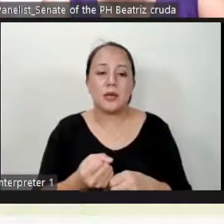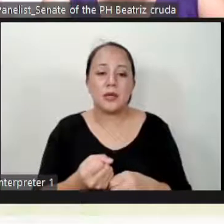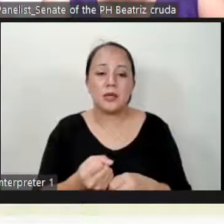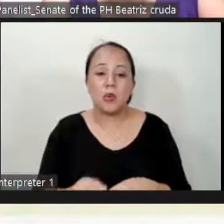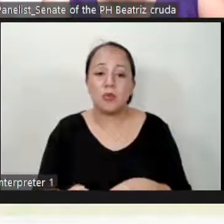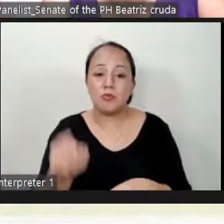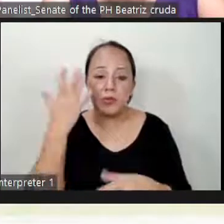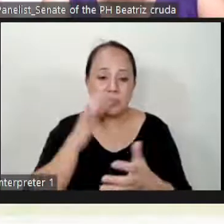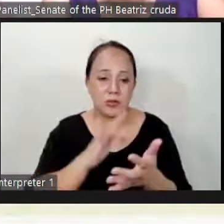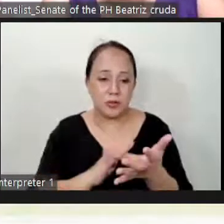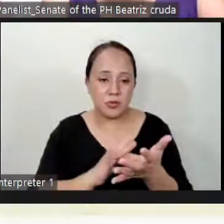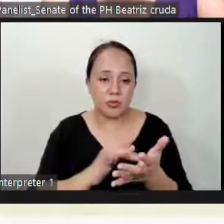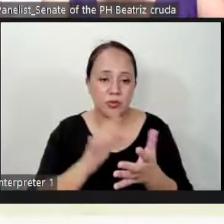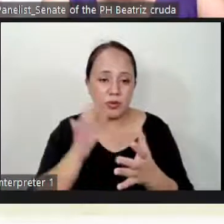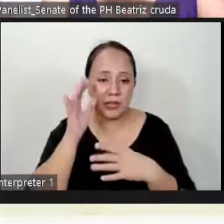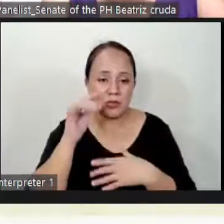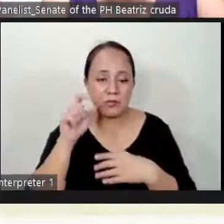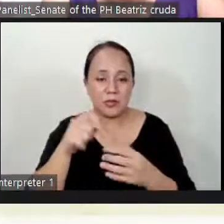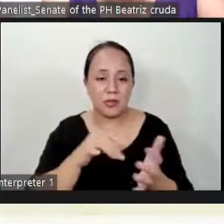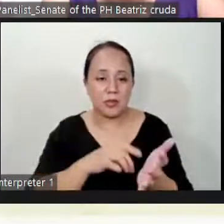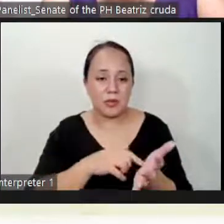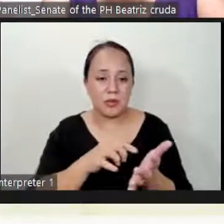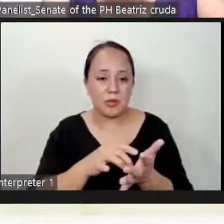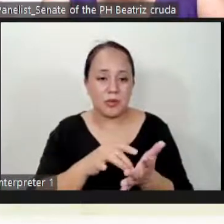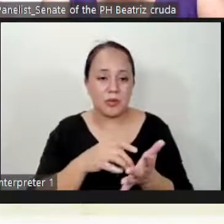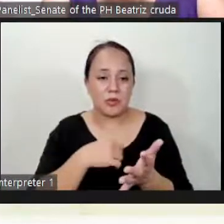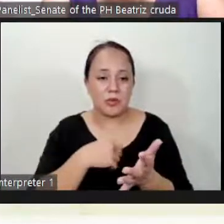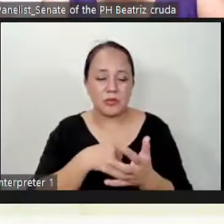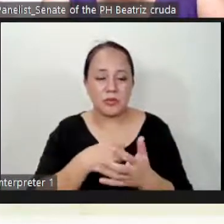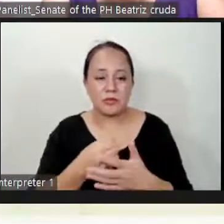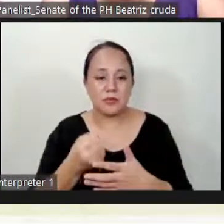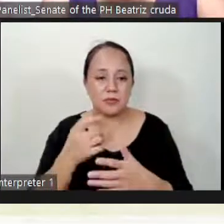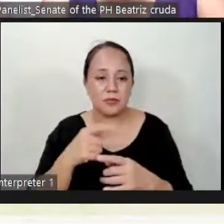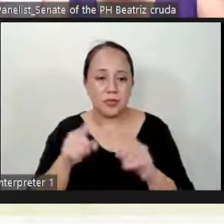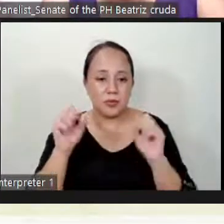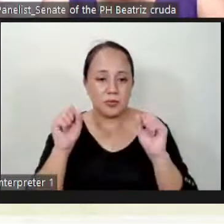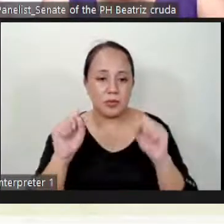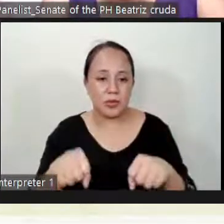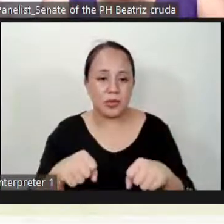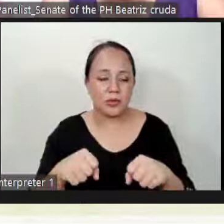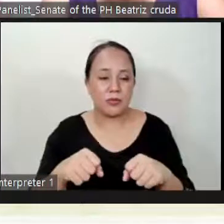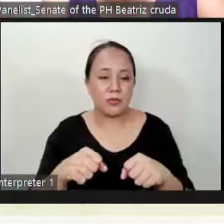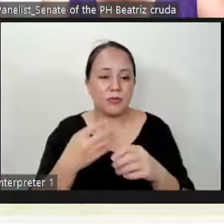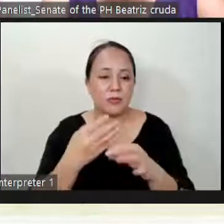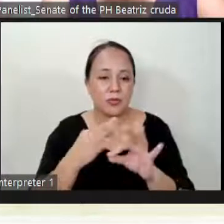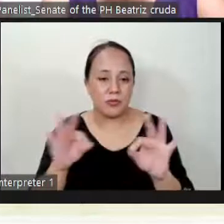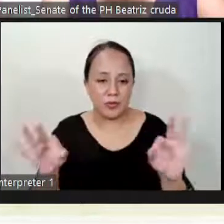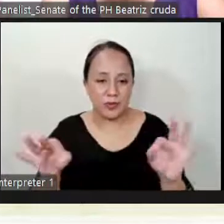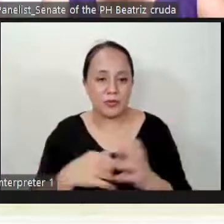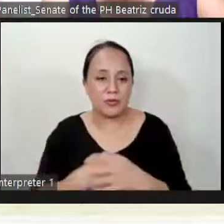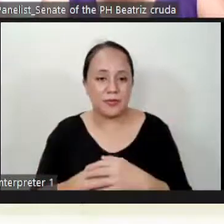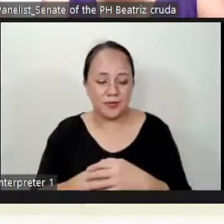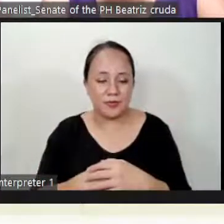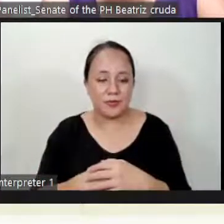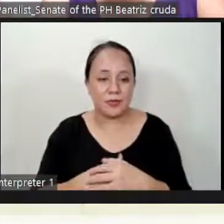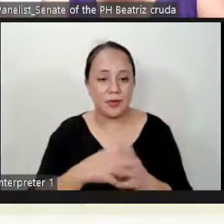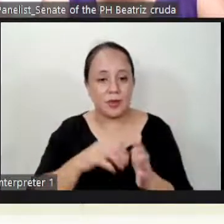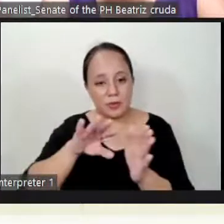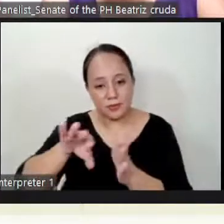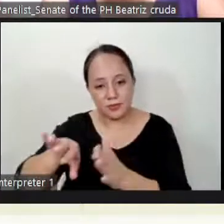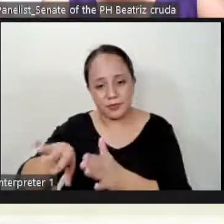medicines for cancer affordable, if not reasonably priced, and if possible for free. And aside